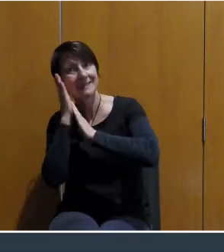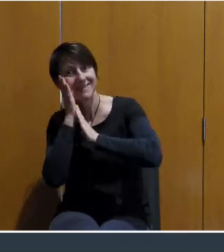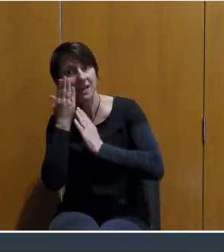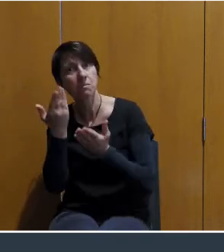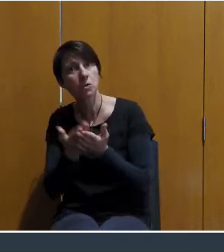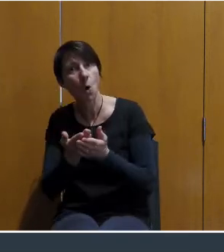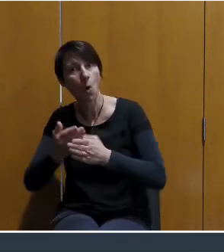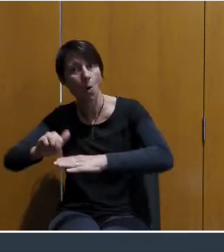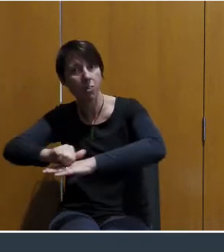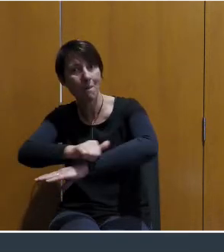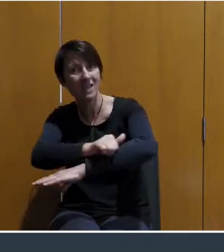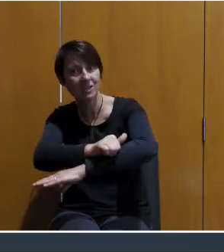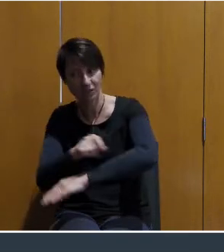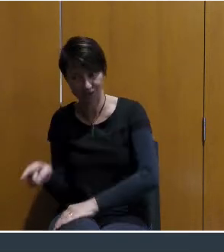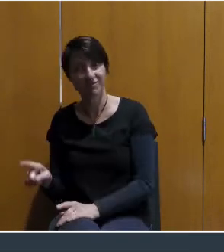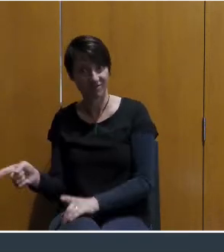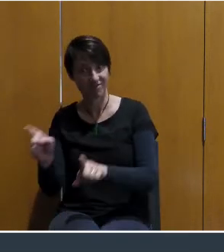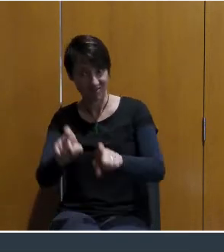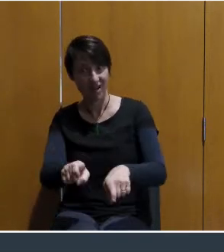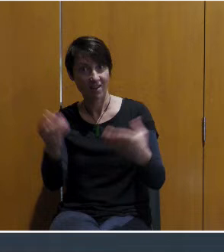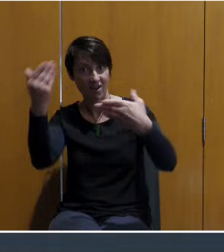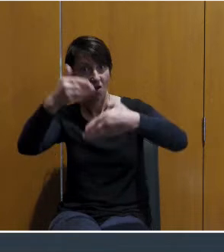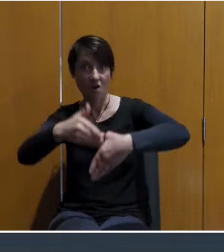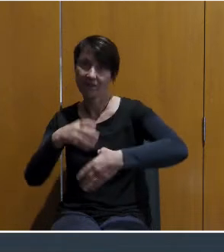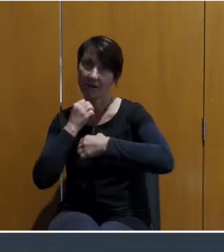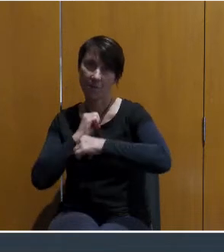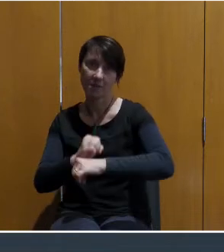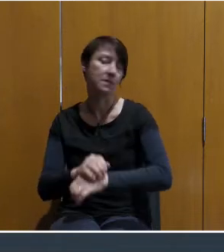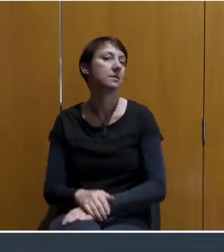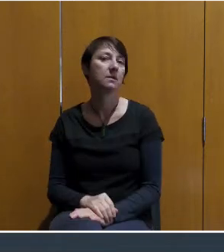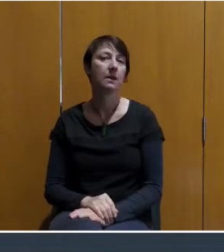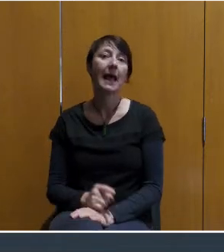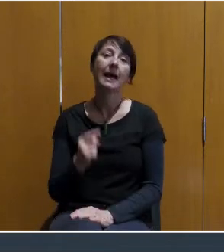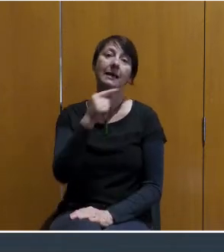they have other problems there and down in Kaikoura.